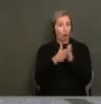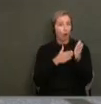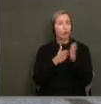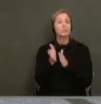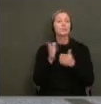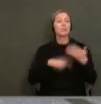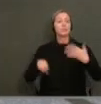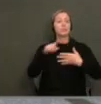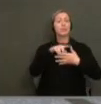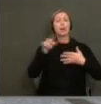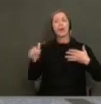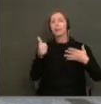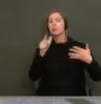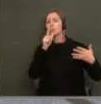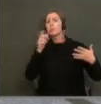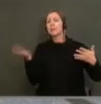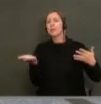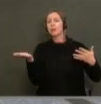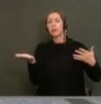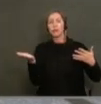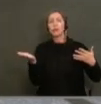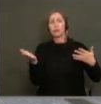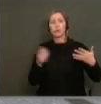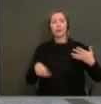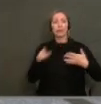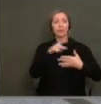Parks. All right, what else do we have here?